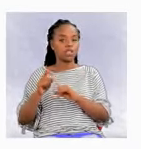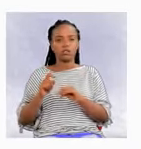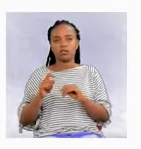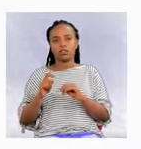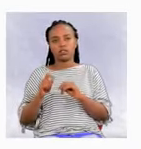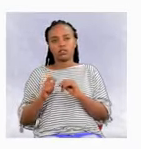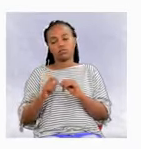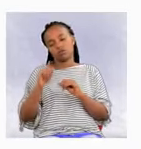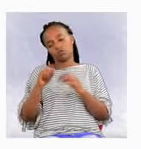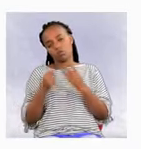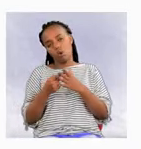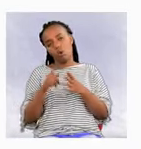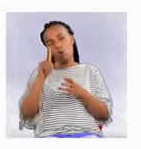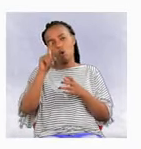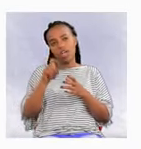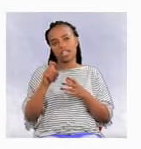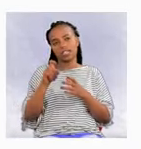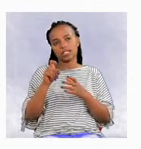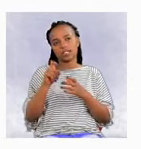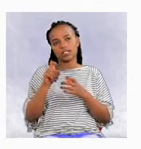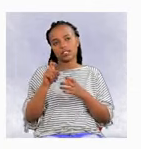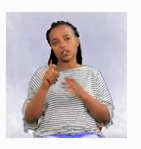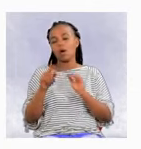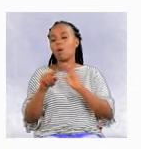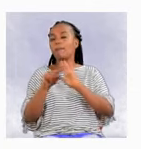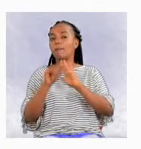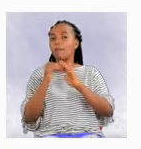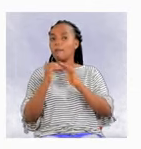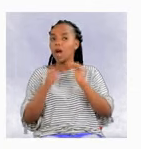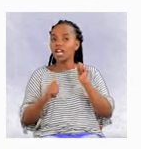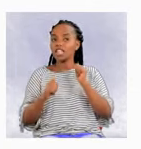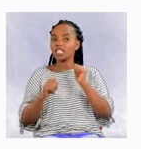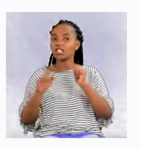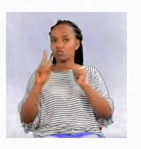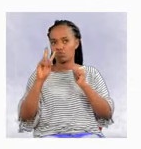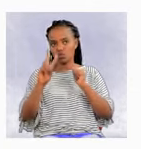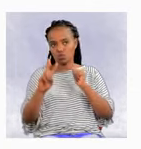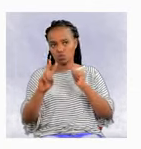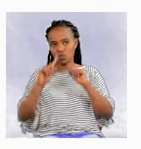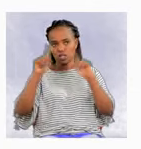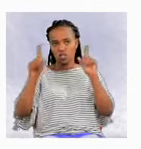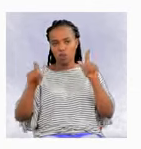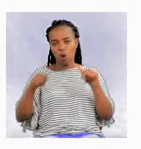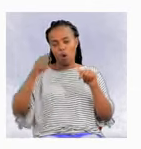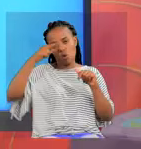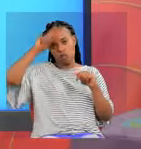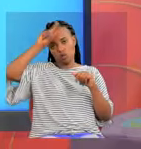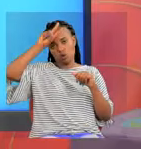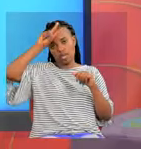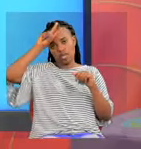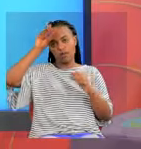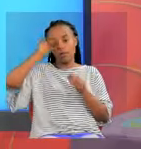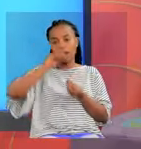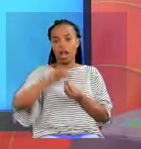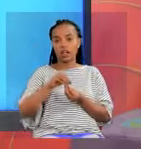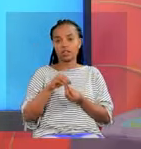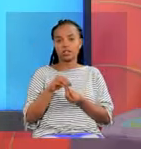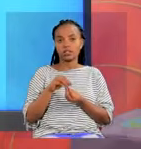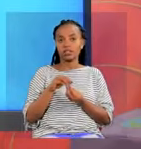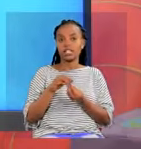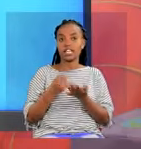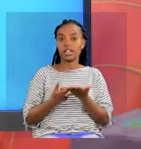one, x minus this term, x minus this term, it is 2, the whole squared, plus